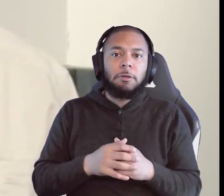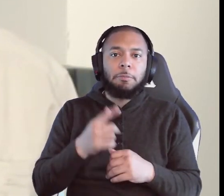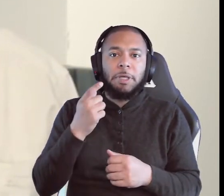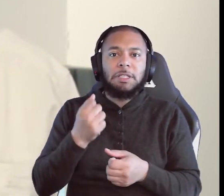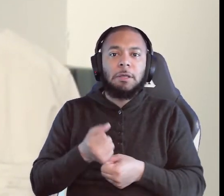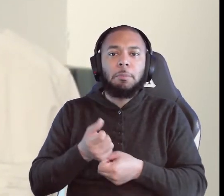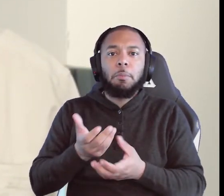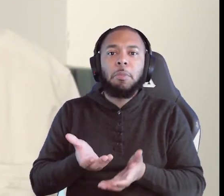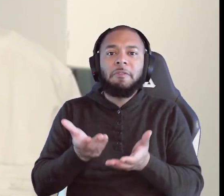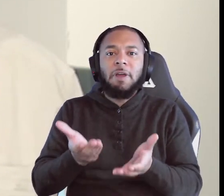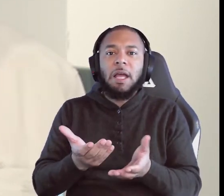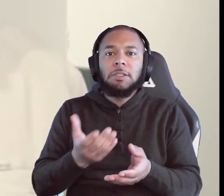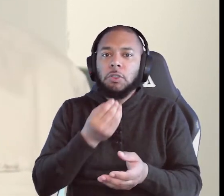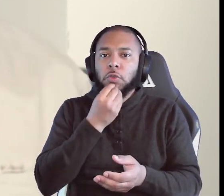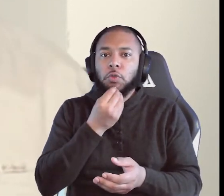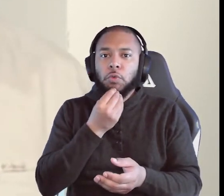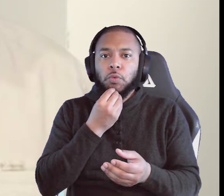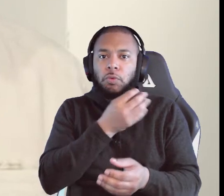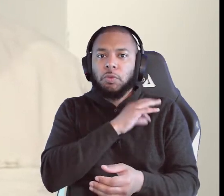to grow within the soil.